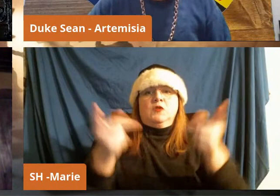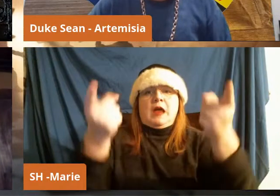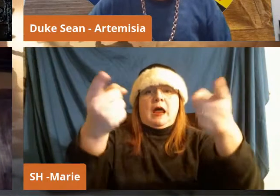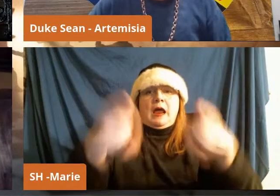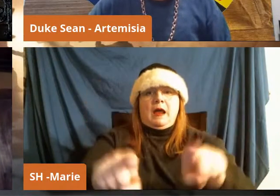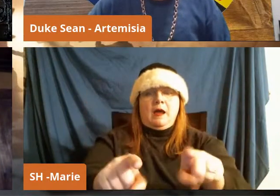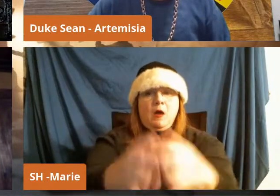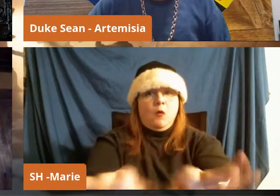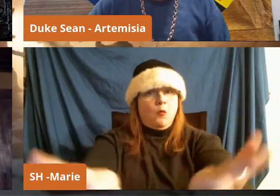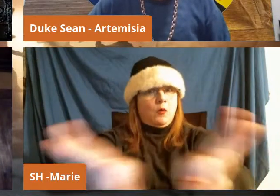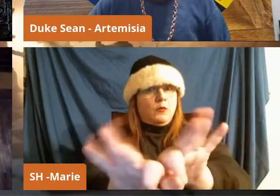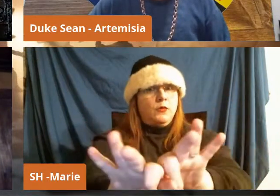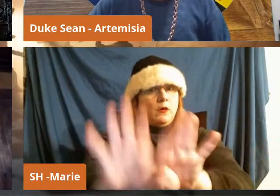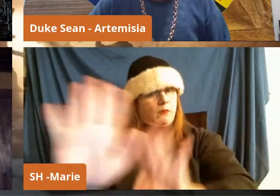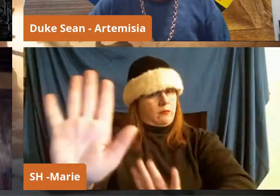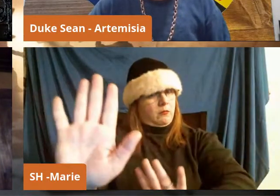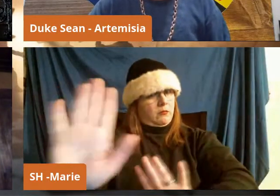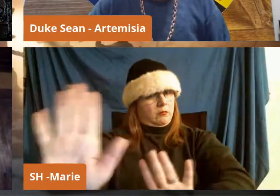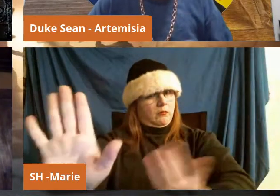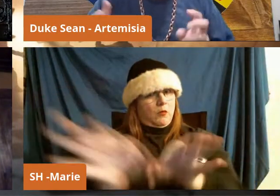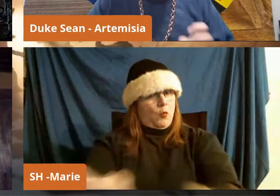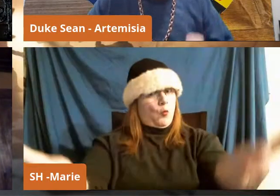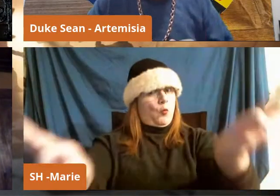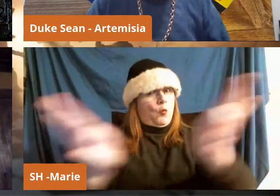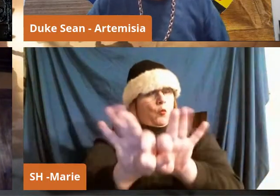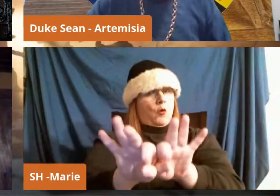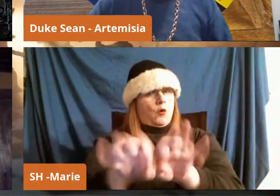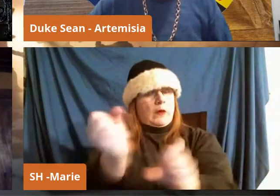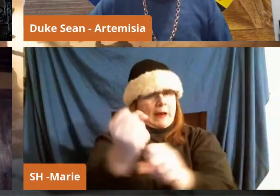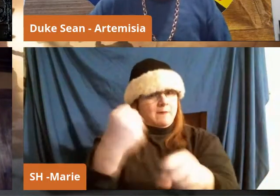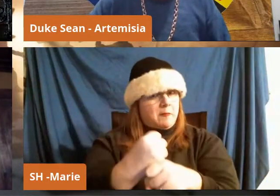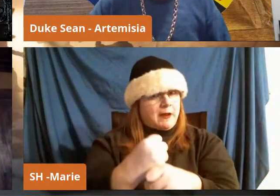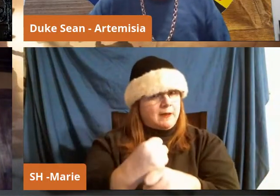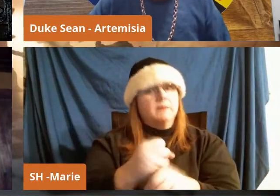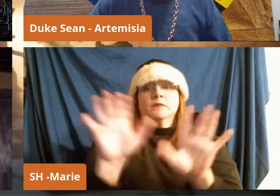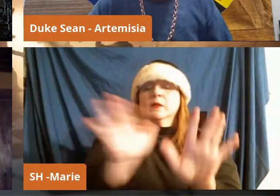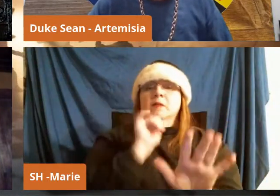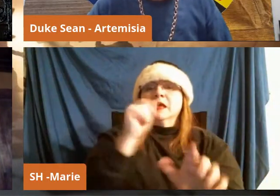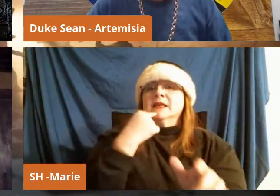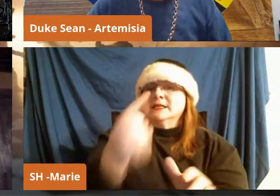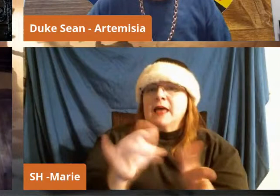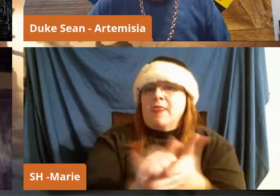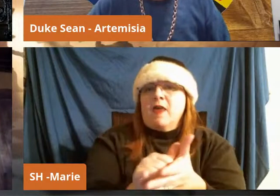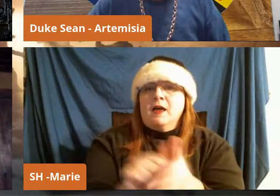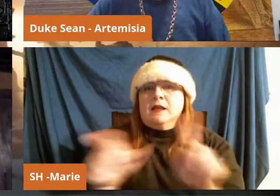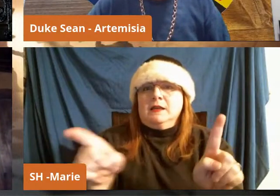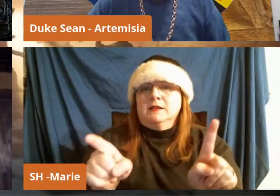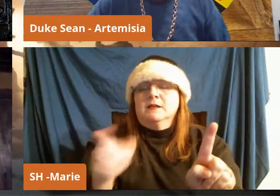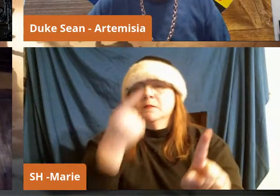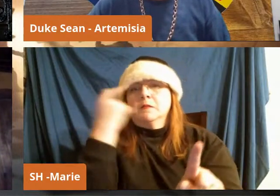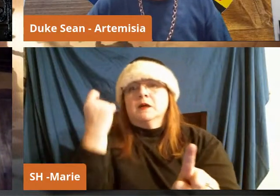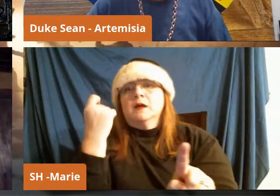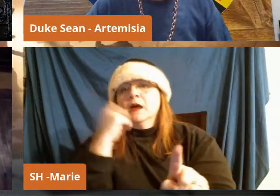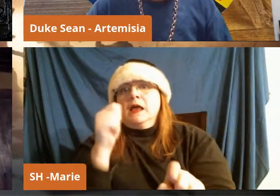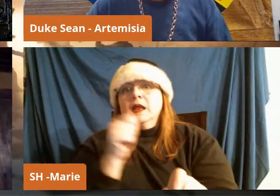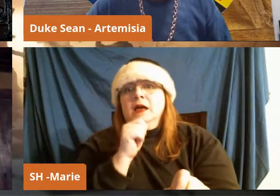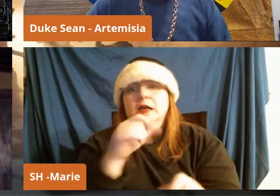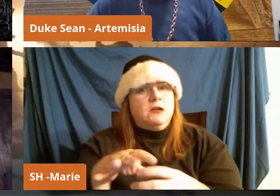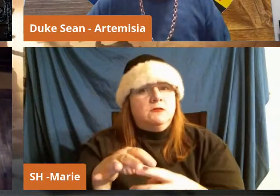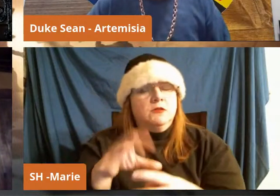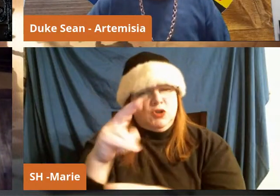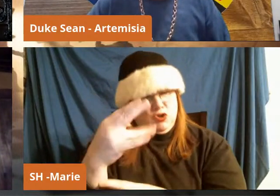it's worth it. Don't get me wrong. I'm not saying that. When I say we have to make it, I'm not saying that as it's not a